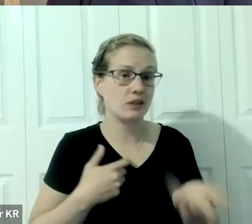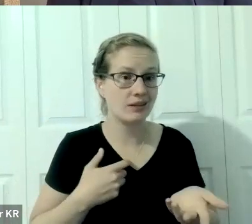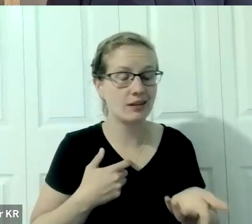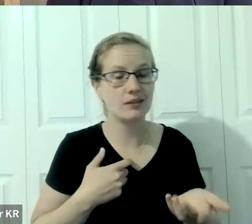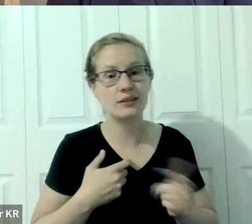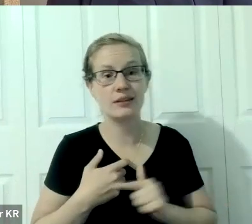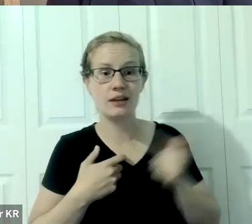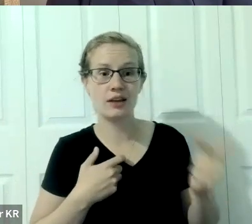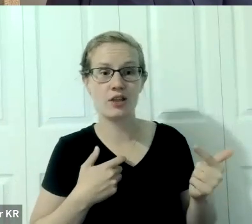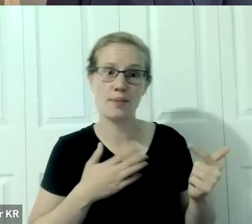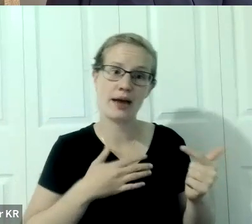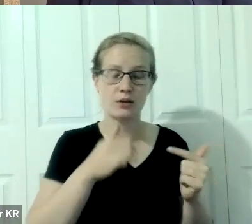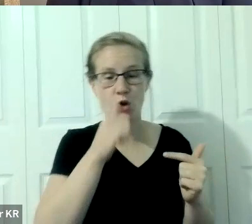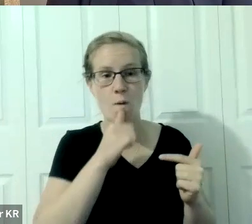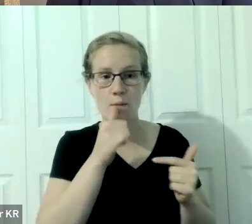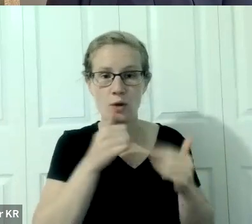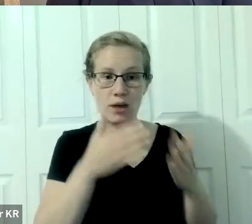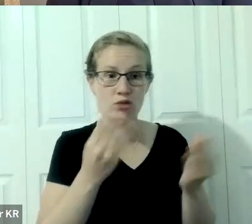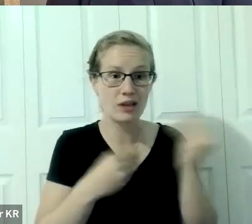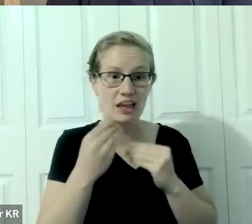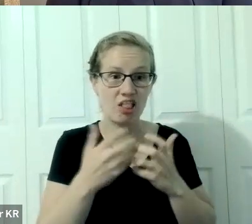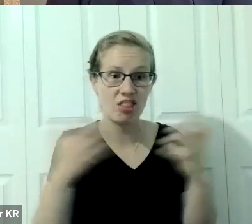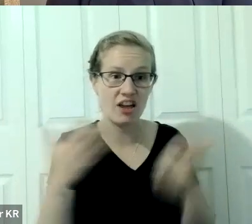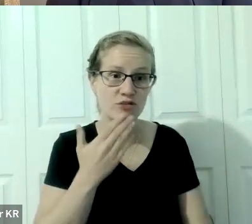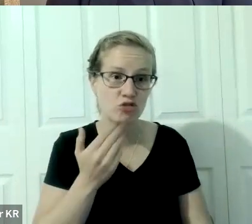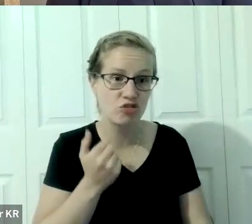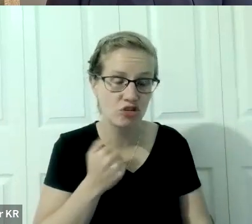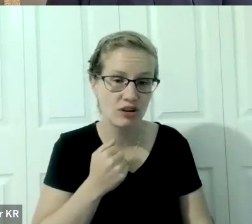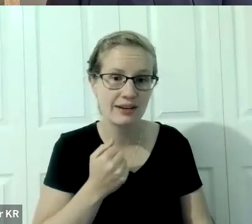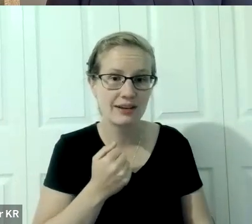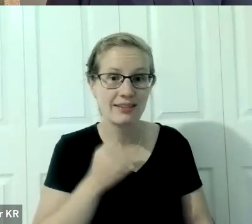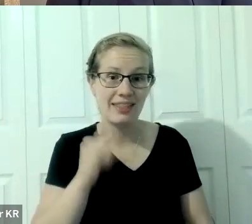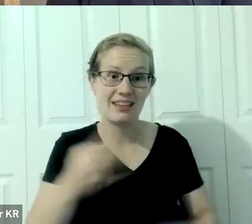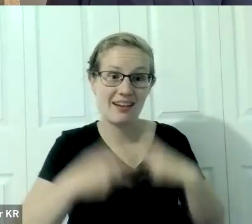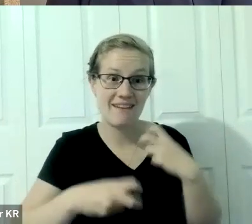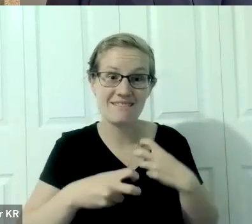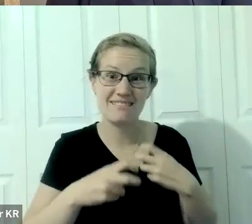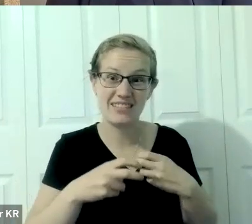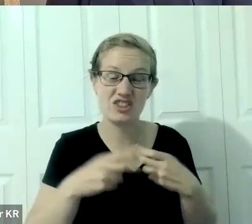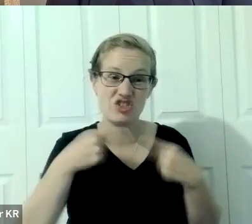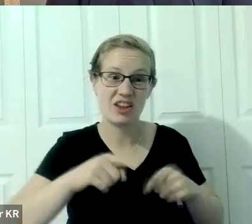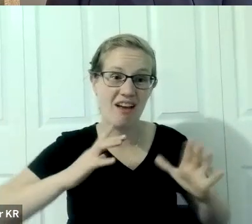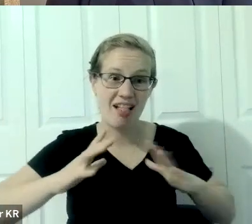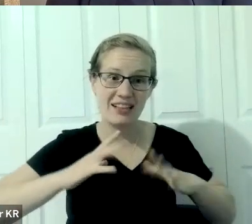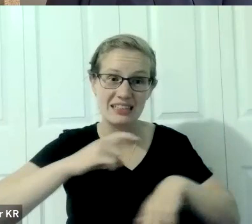Another of my coping mechanisms is to eat a lot of sugar, and that's tough around the holidays because there's lots